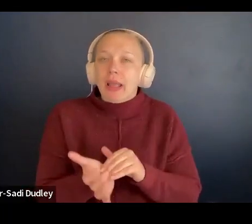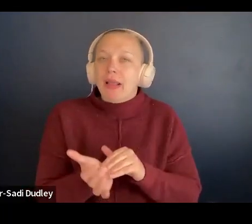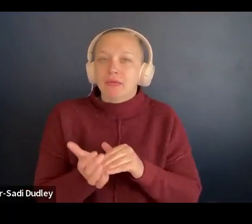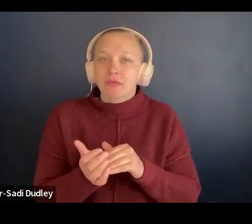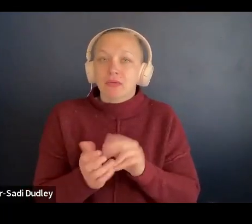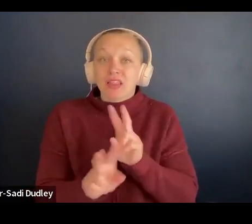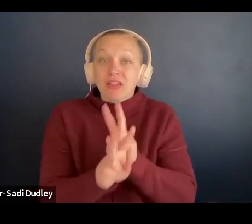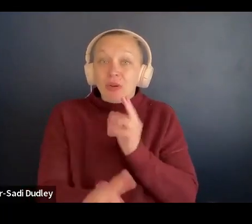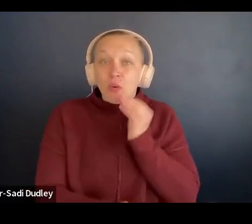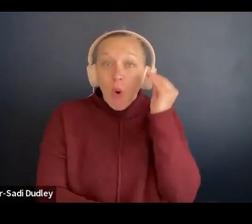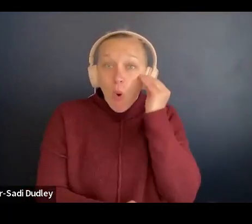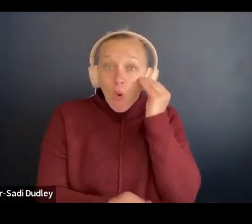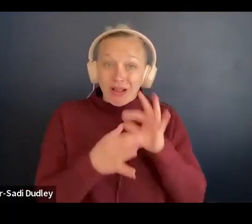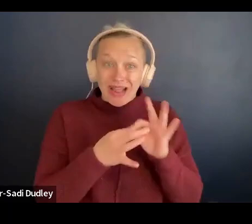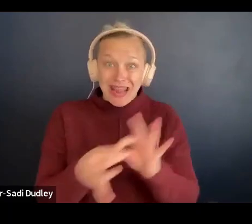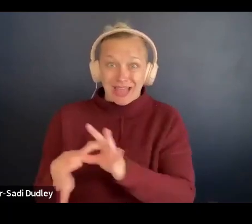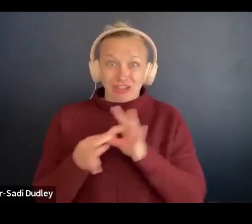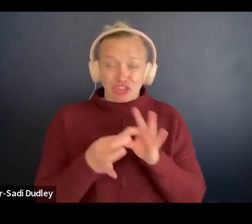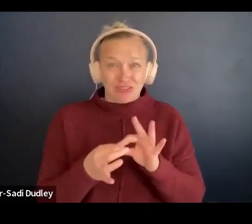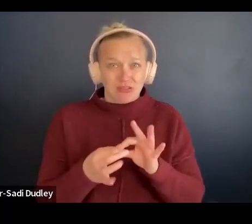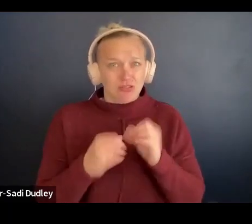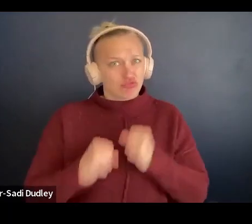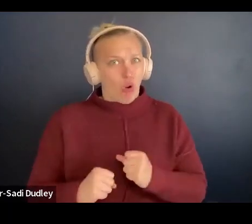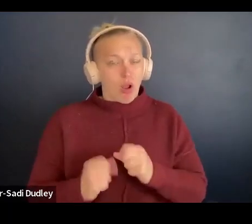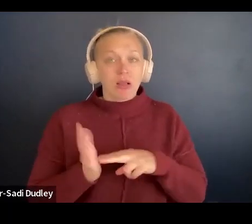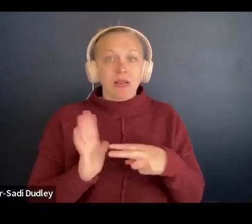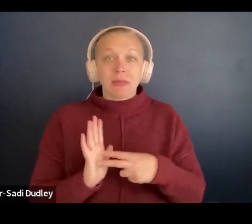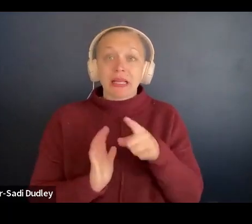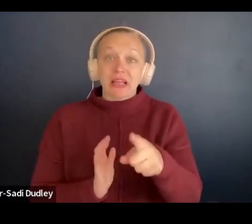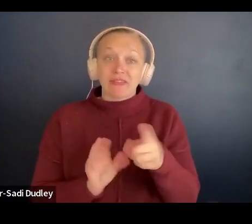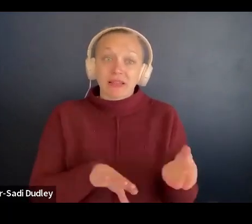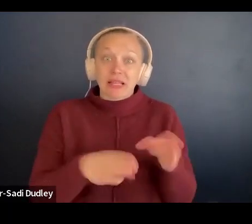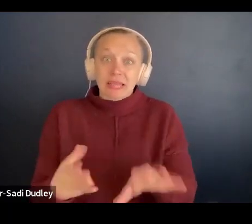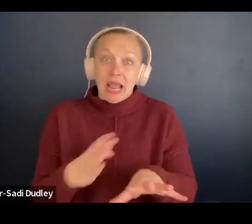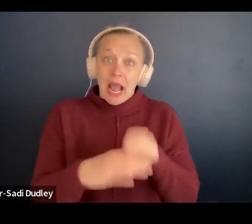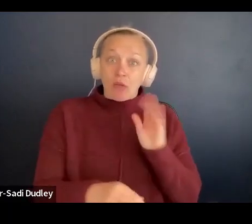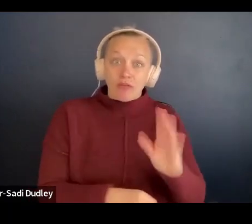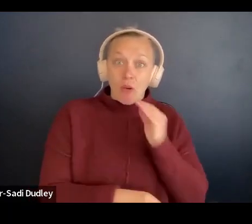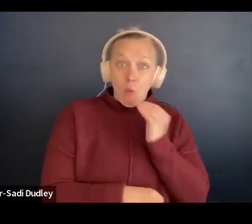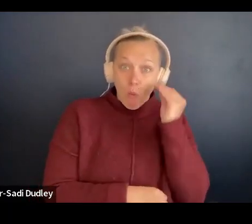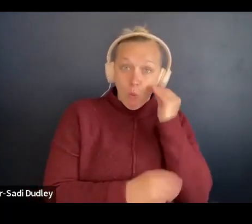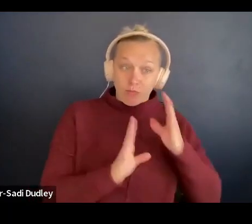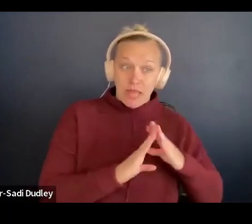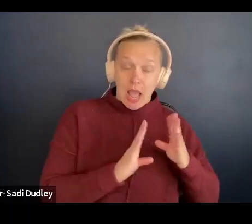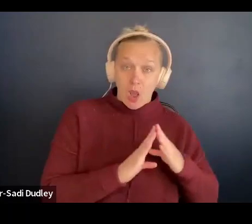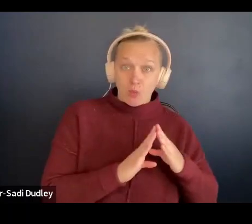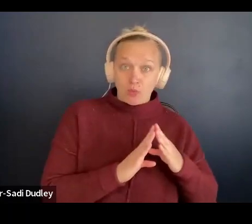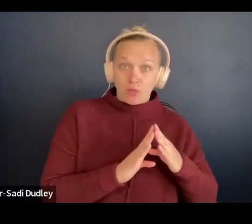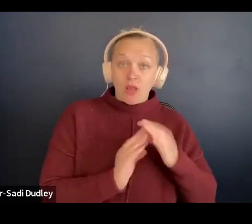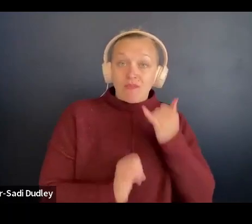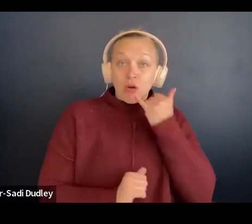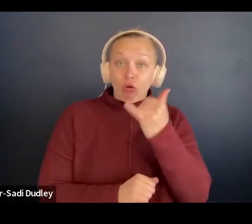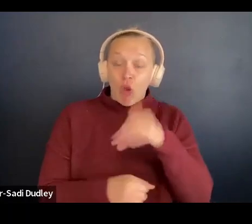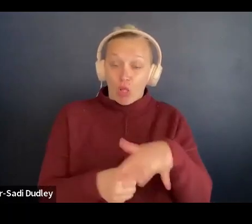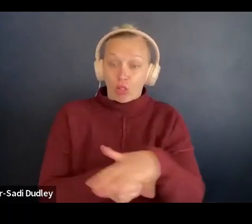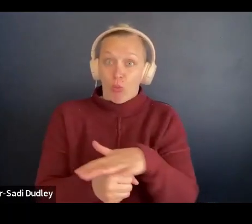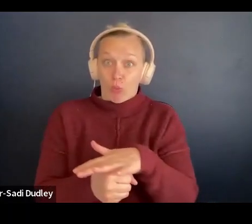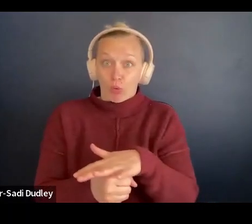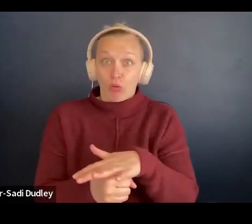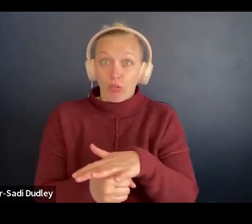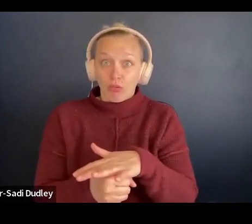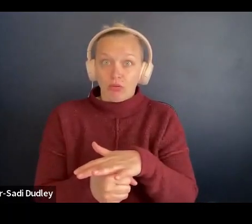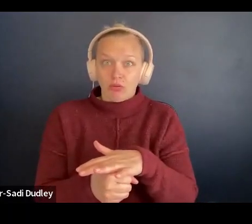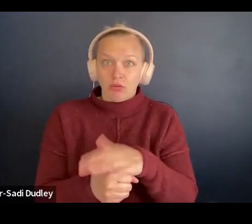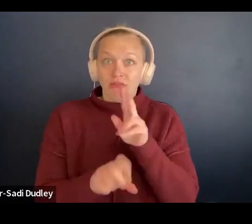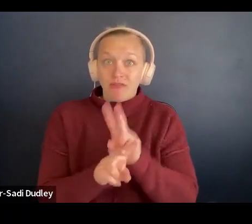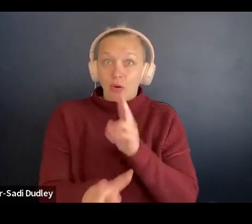lot together. So if a person dies in a specific area outside of their hometown, if they called the local funeral home in that town and you